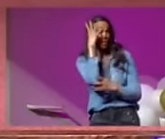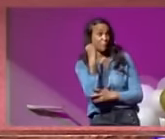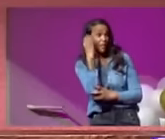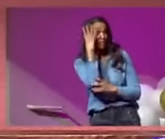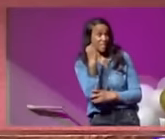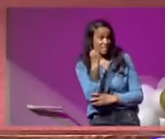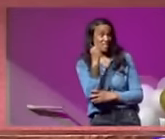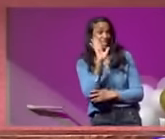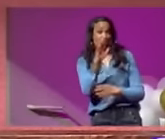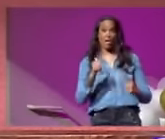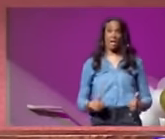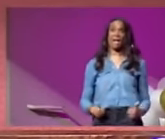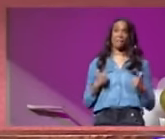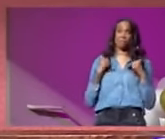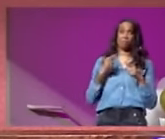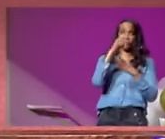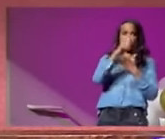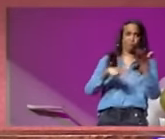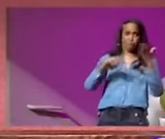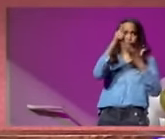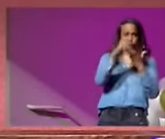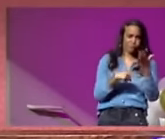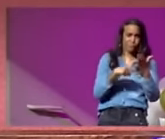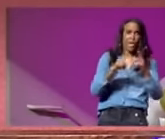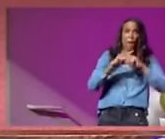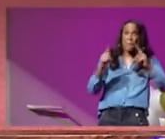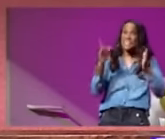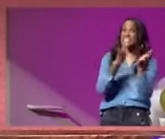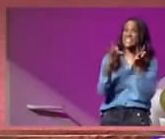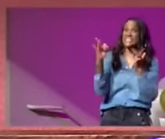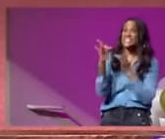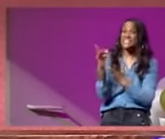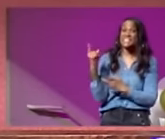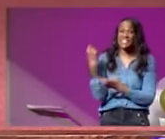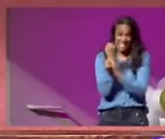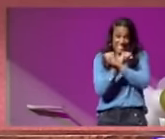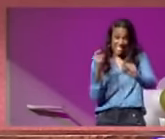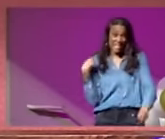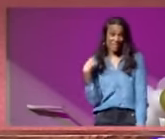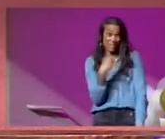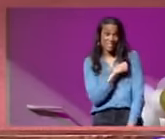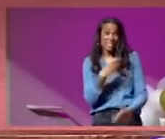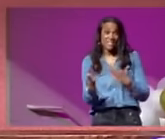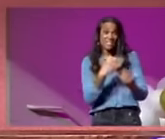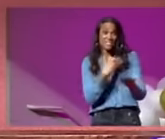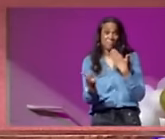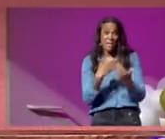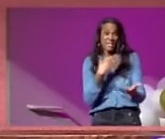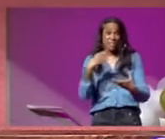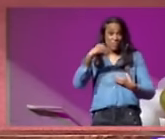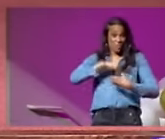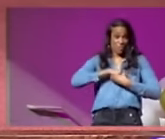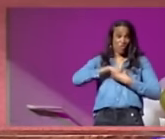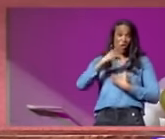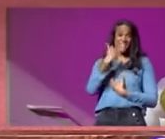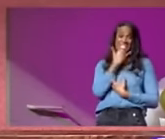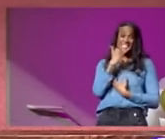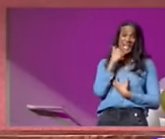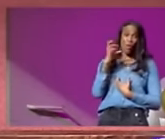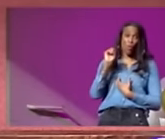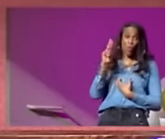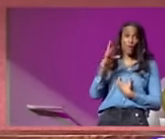And Jesus saves us from sin within and the sin we live in. Well, his name